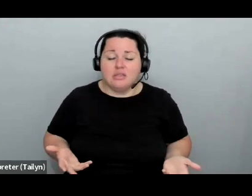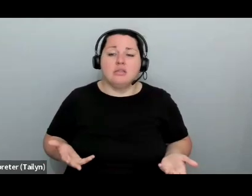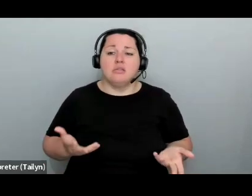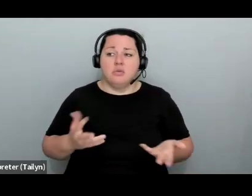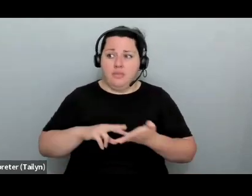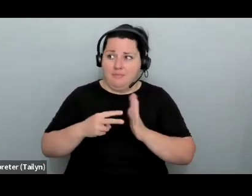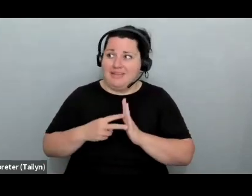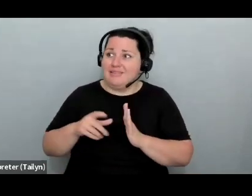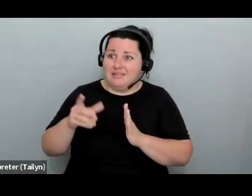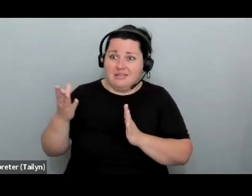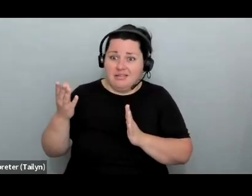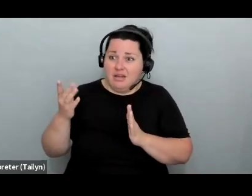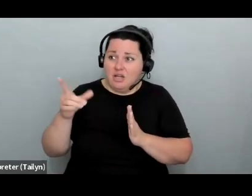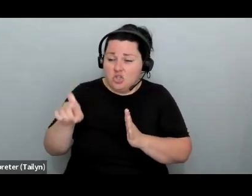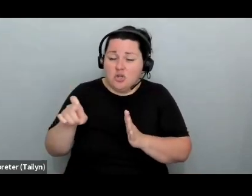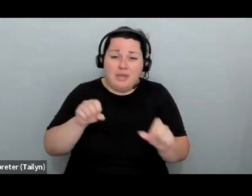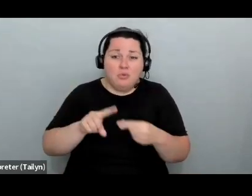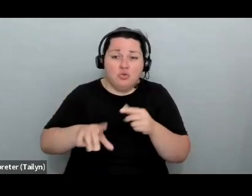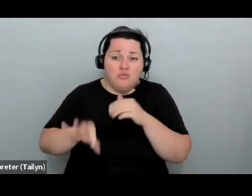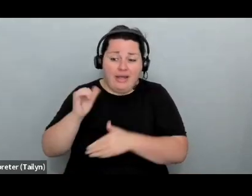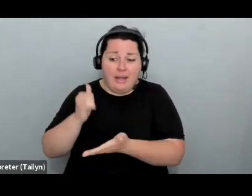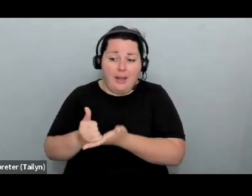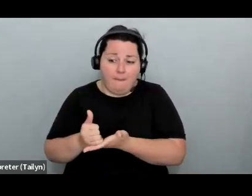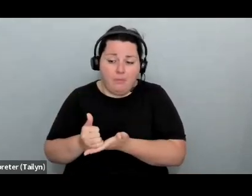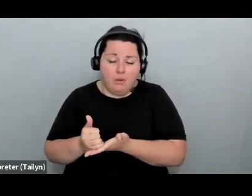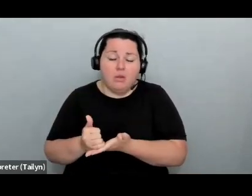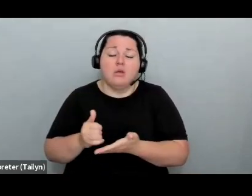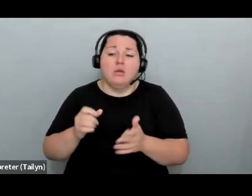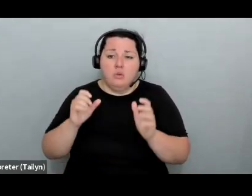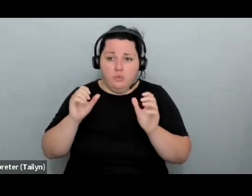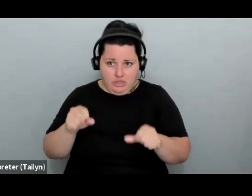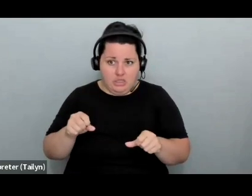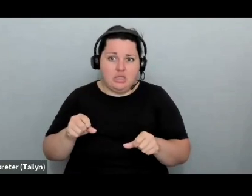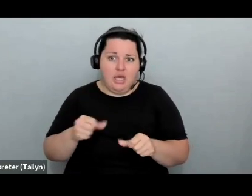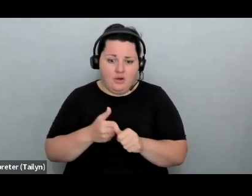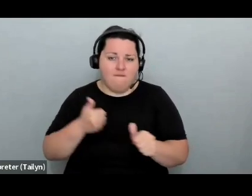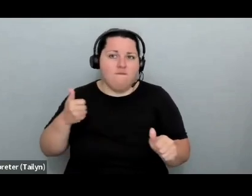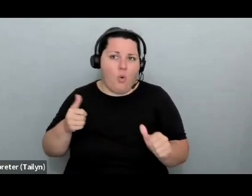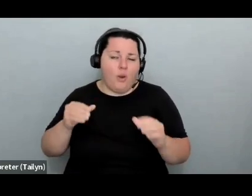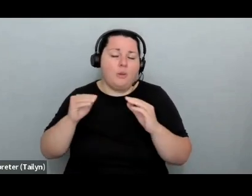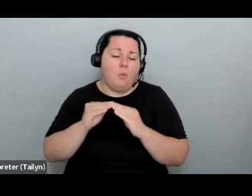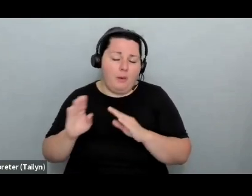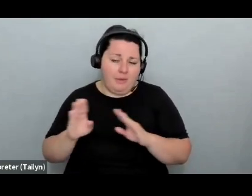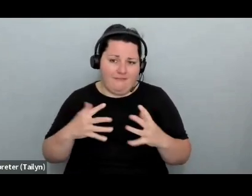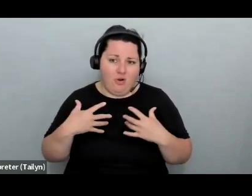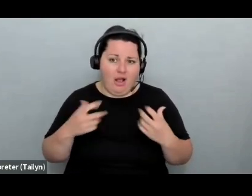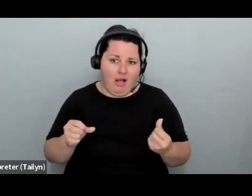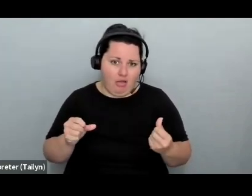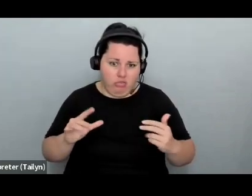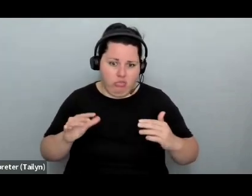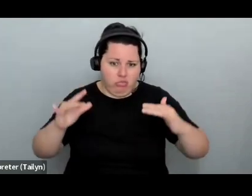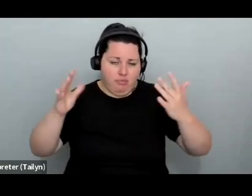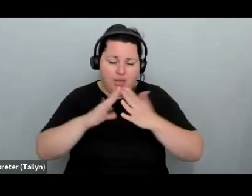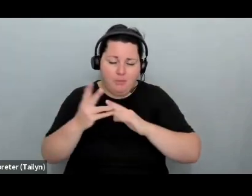get the help that I need at that particular time so that we can divert away from further behavior health escalated crisis